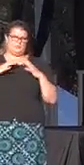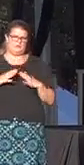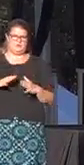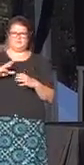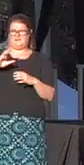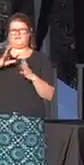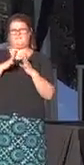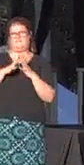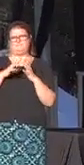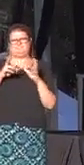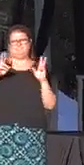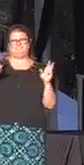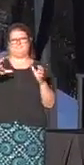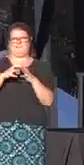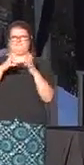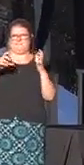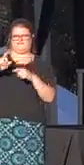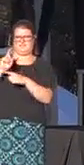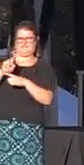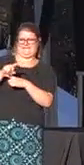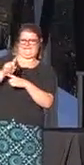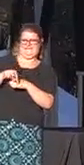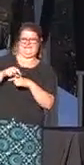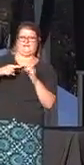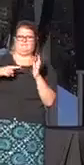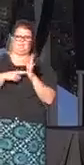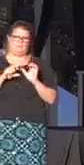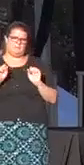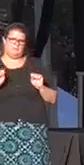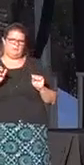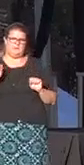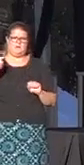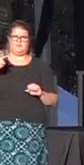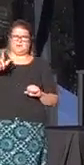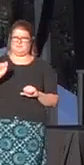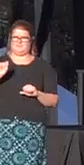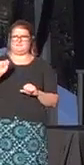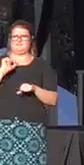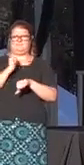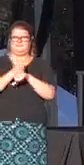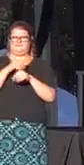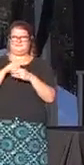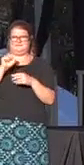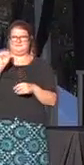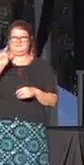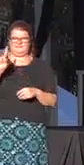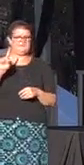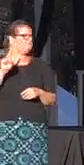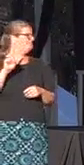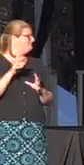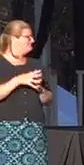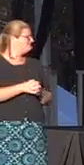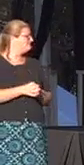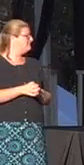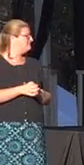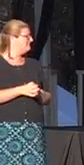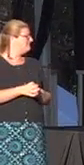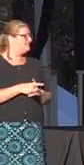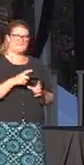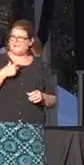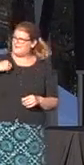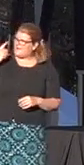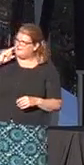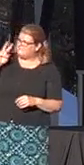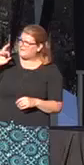of much needed affordable apartments based in San Diego. I